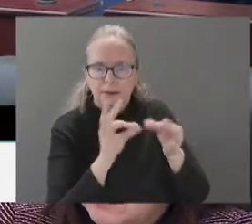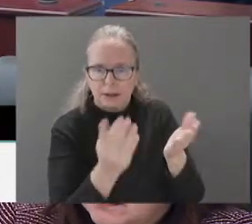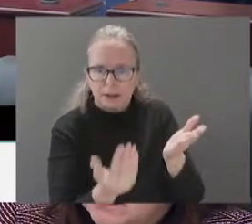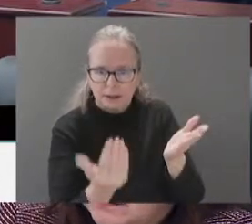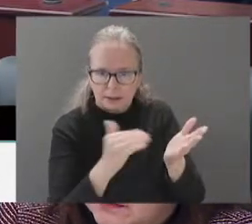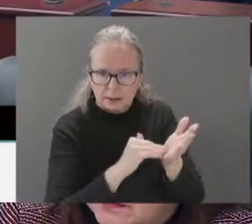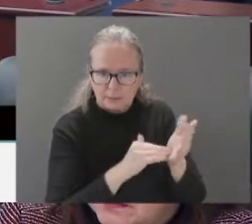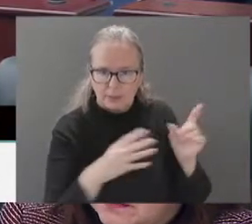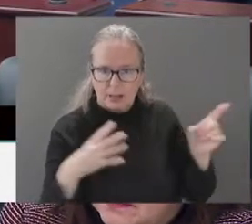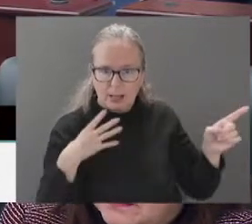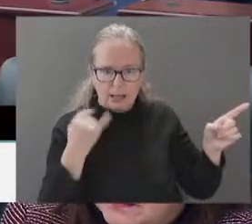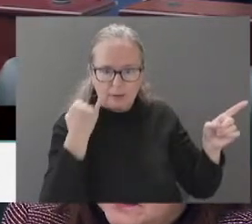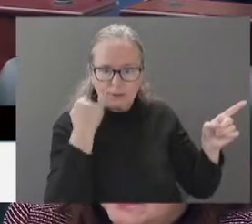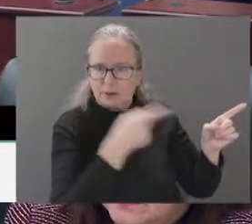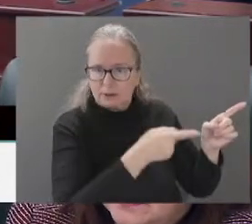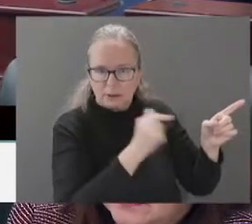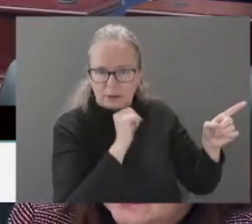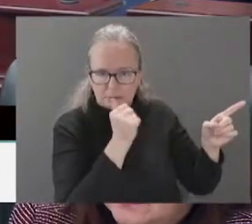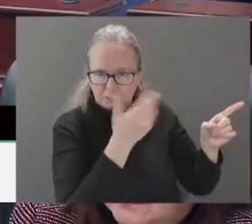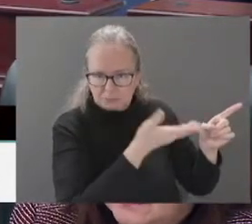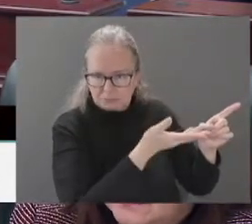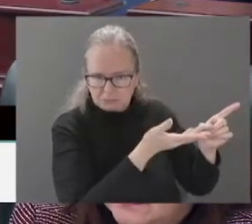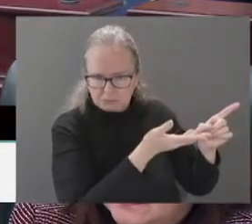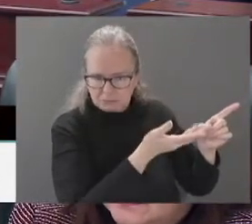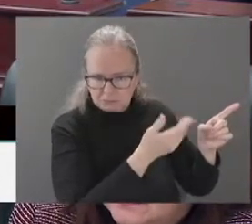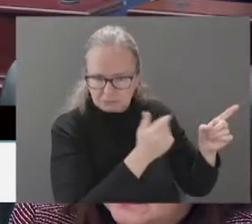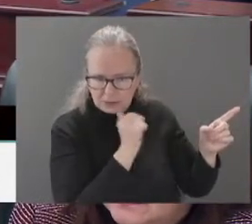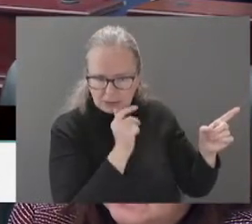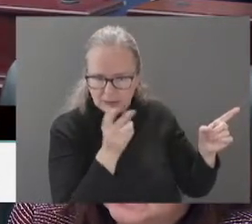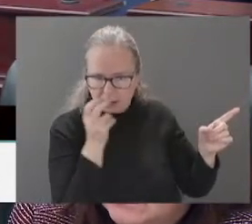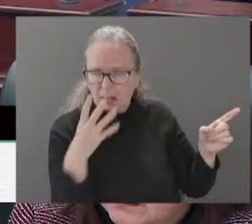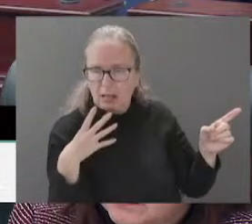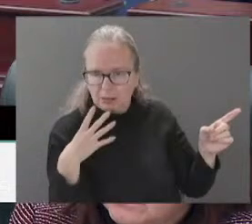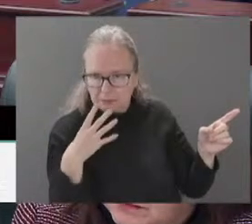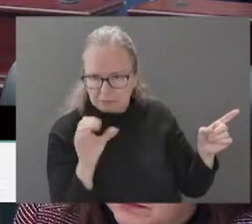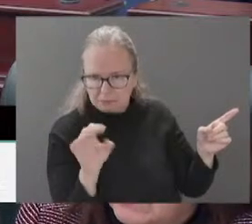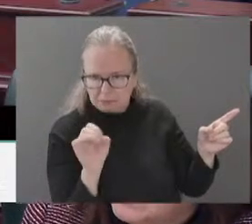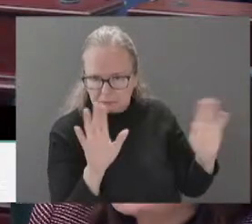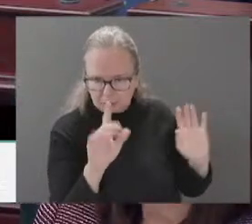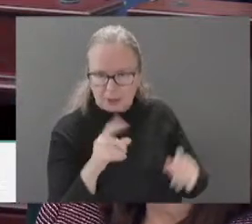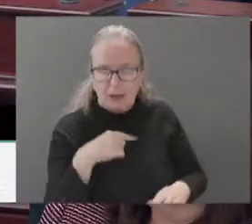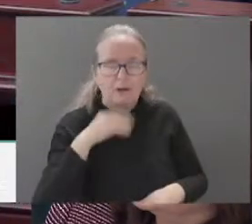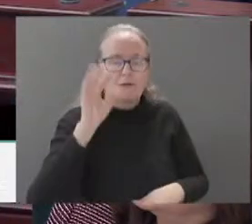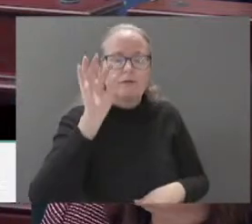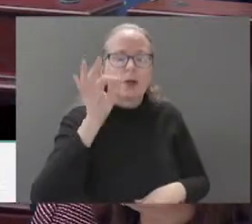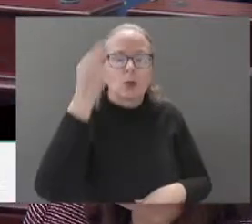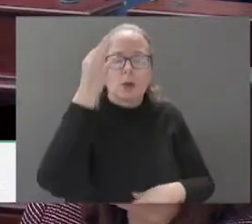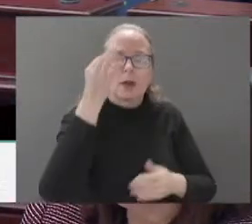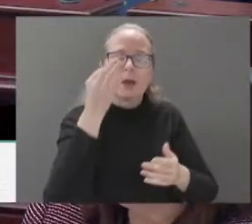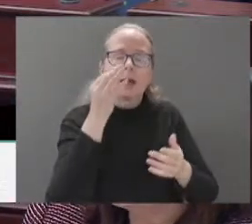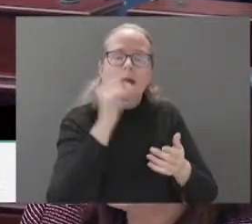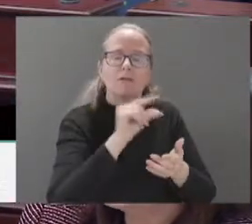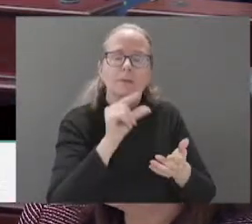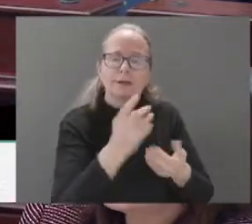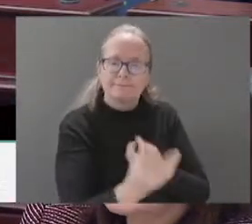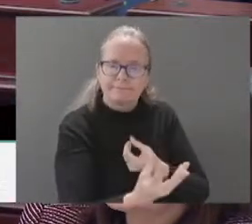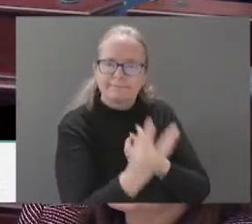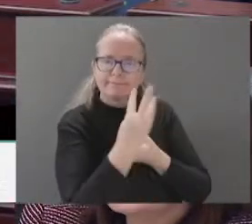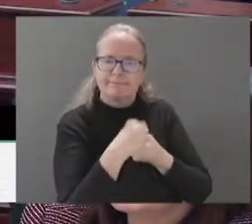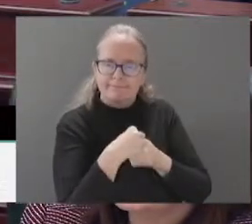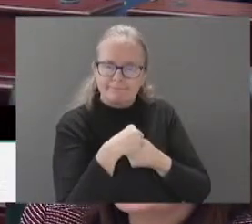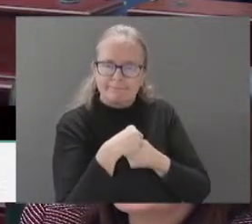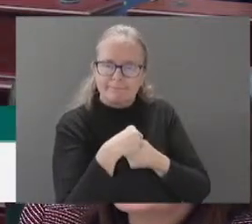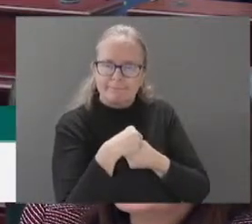done is asked the federal government to to step in and involve the chief actuary the chief actuary is now uh seeking uh